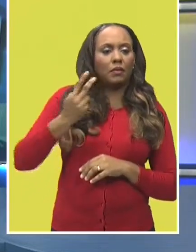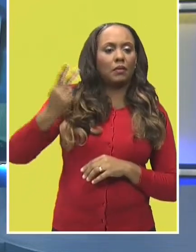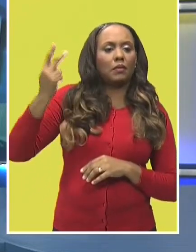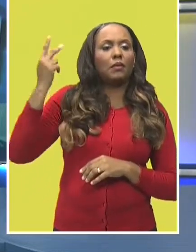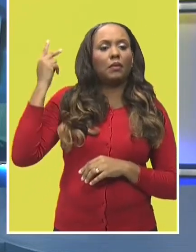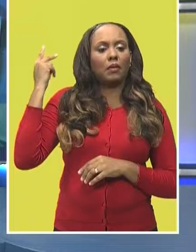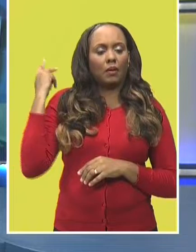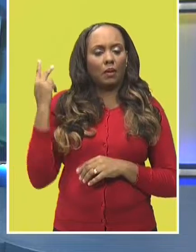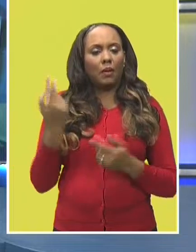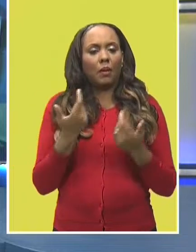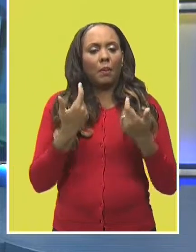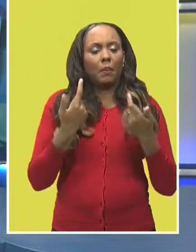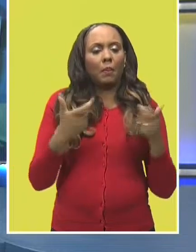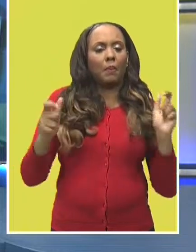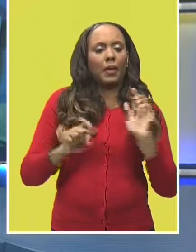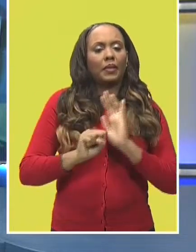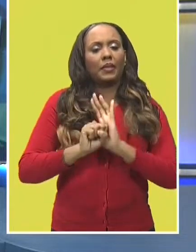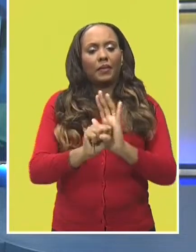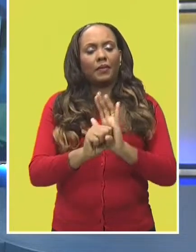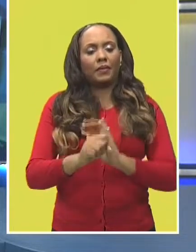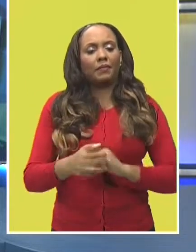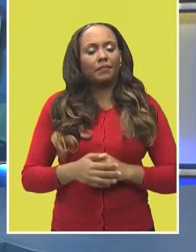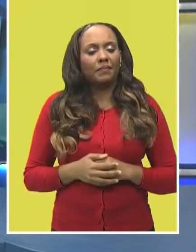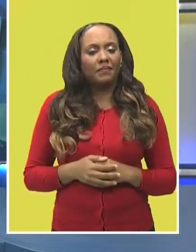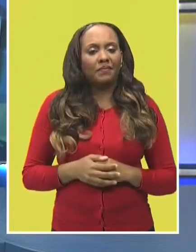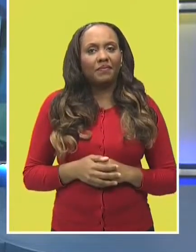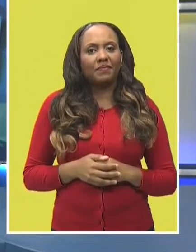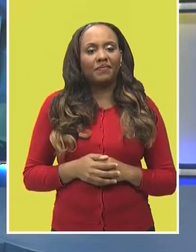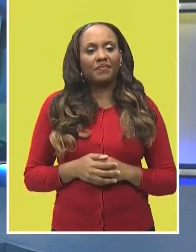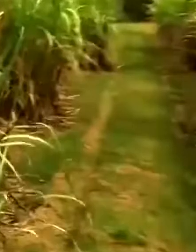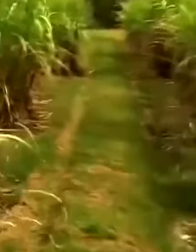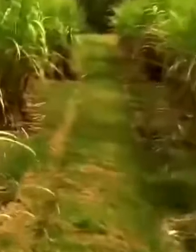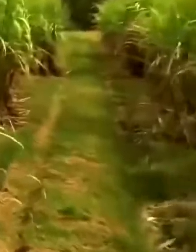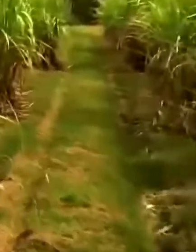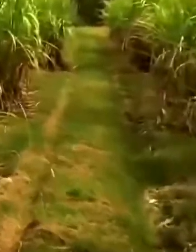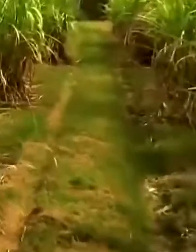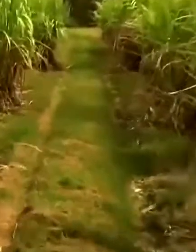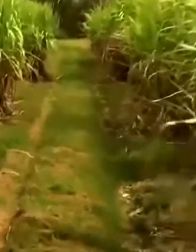of the island's greatest symbols of yesteryear.